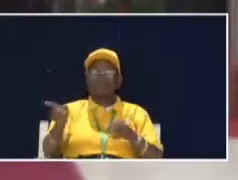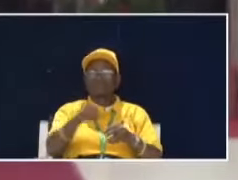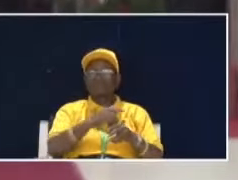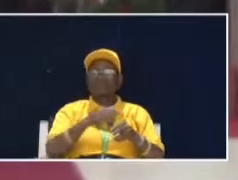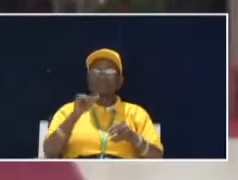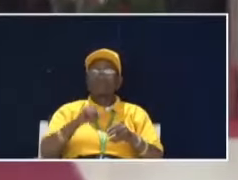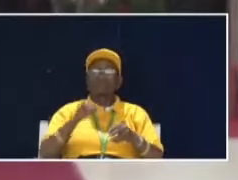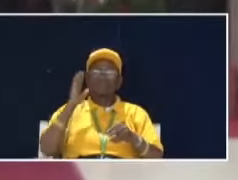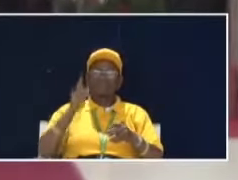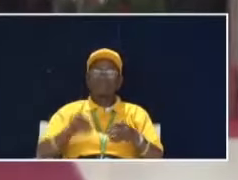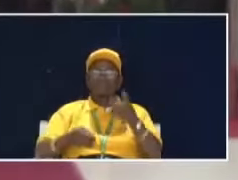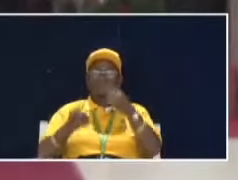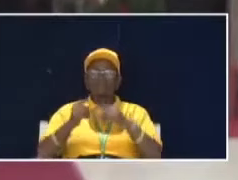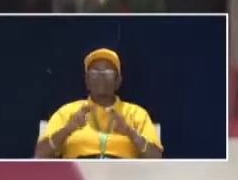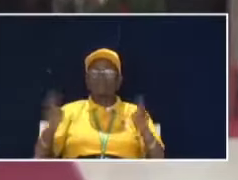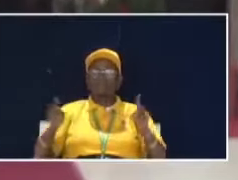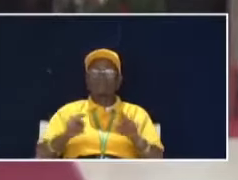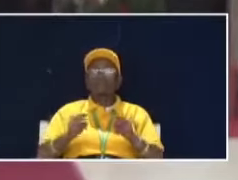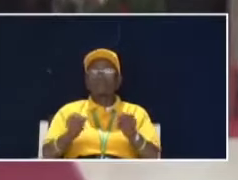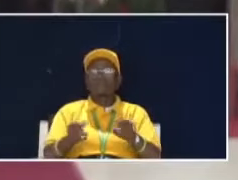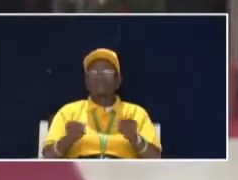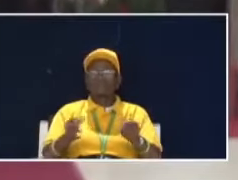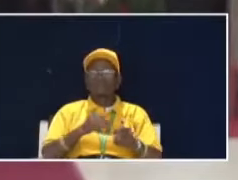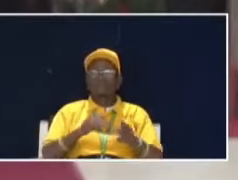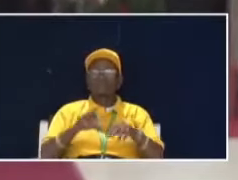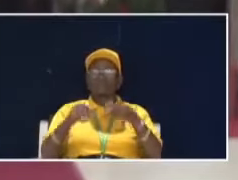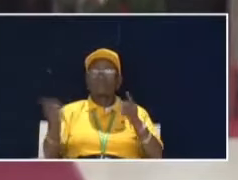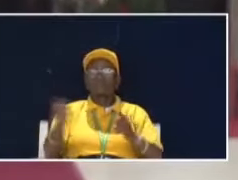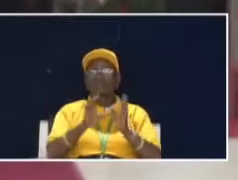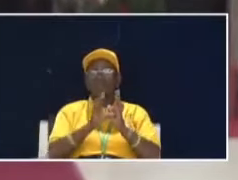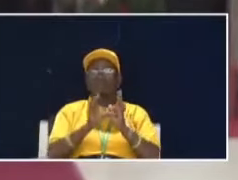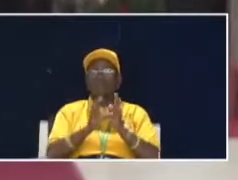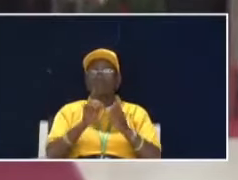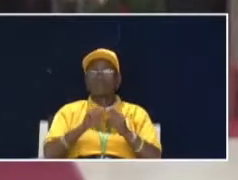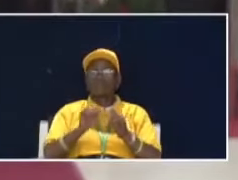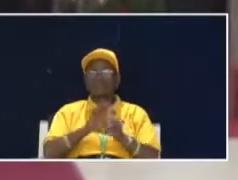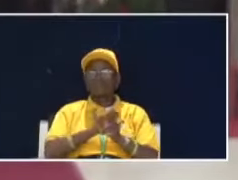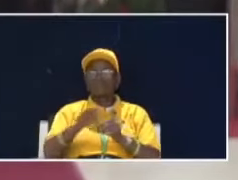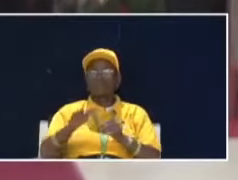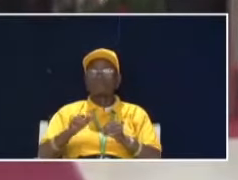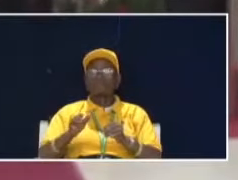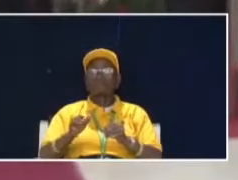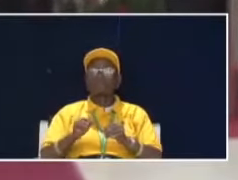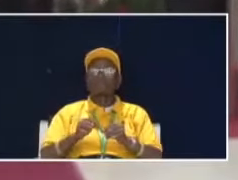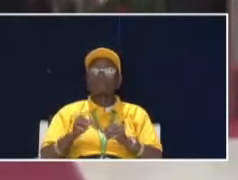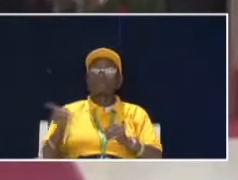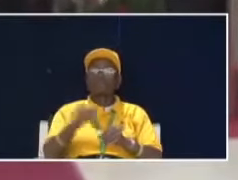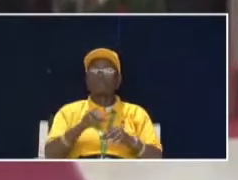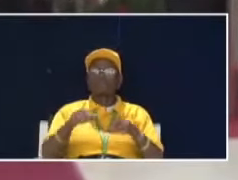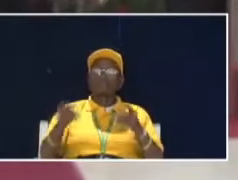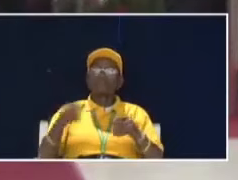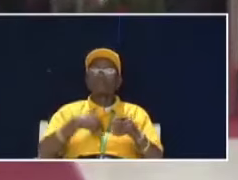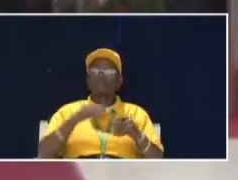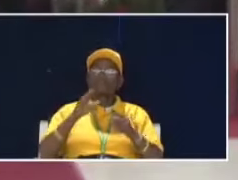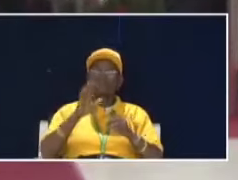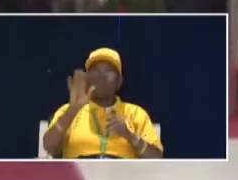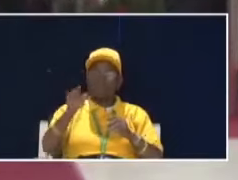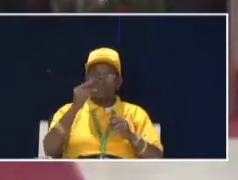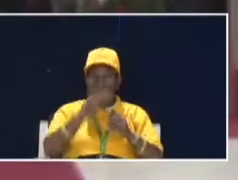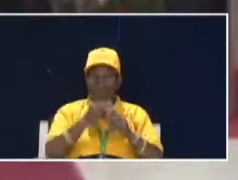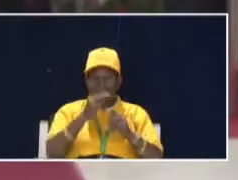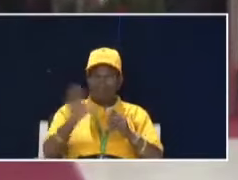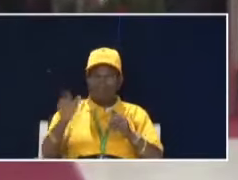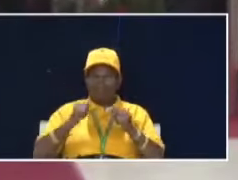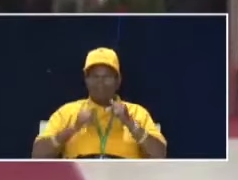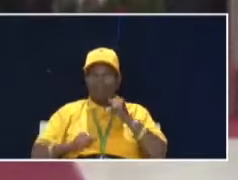they will come very quickly and they will give you cards to fill. You give me your names, your address, and your